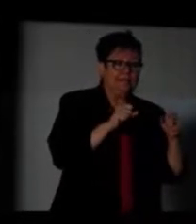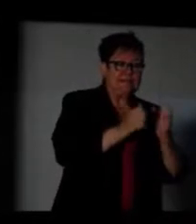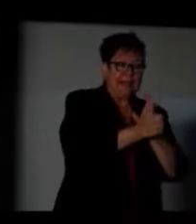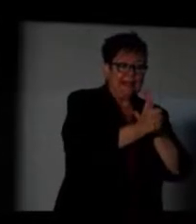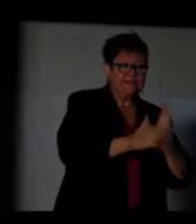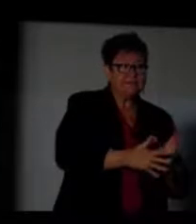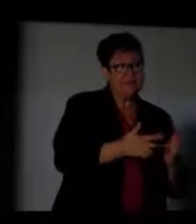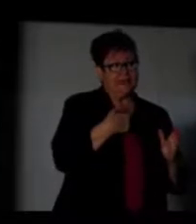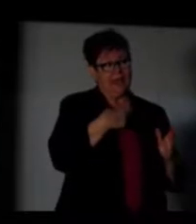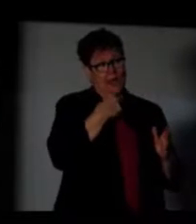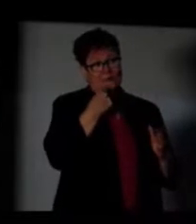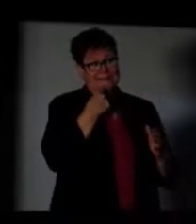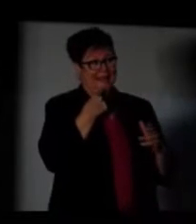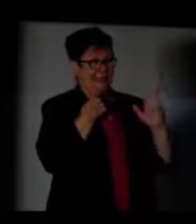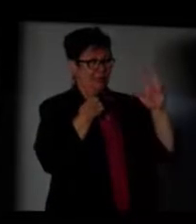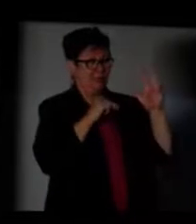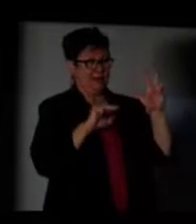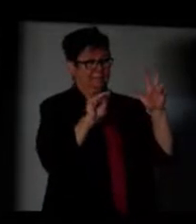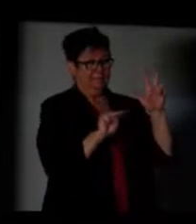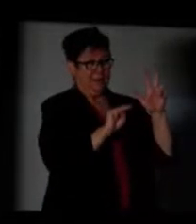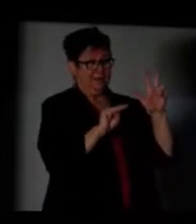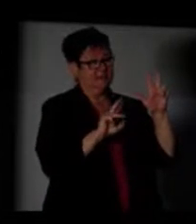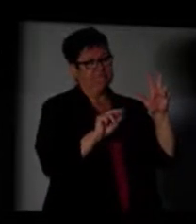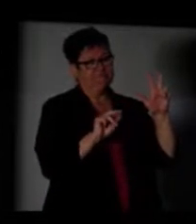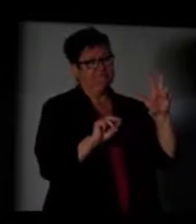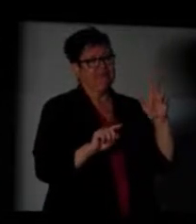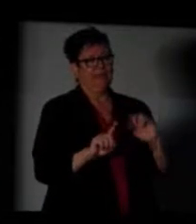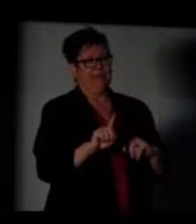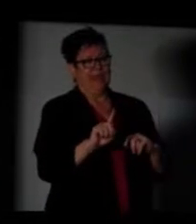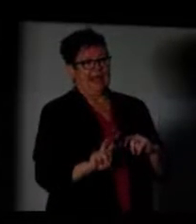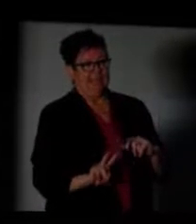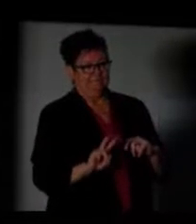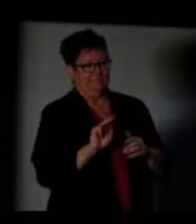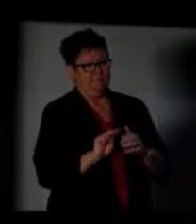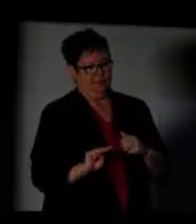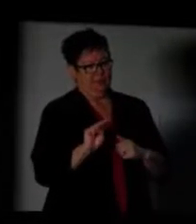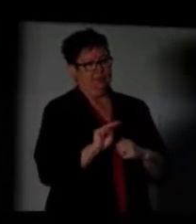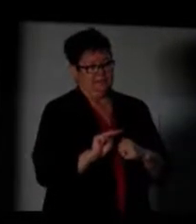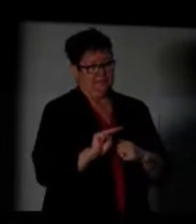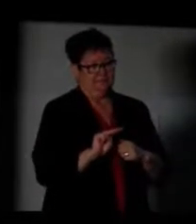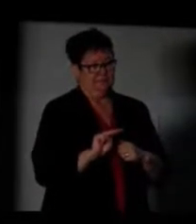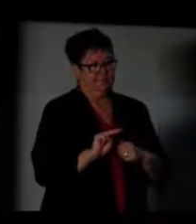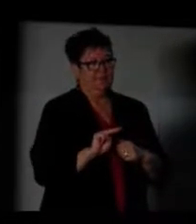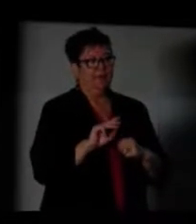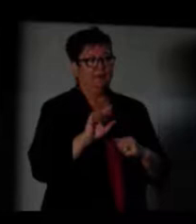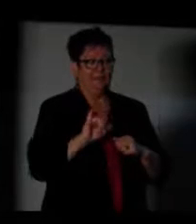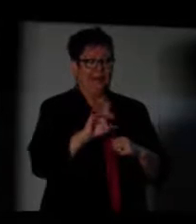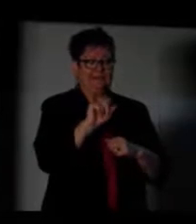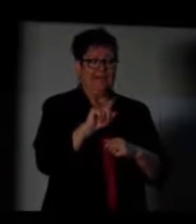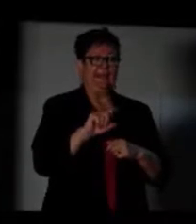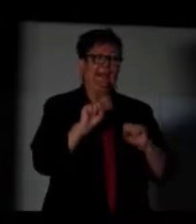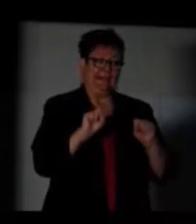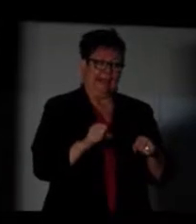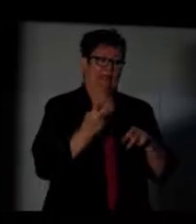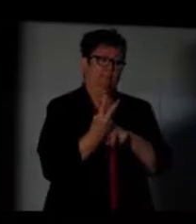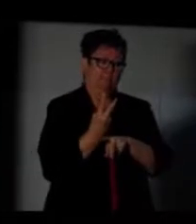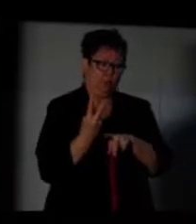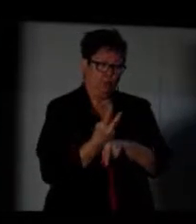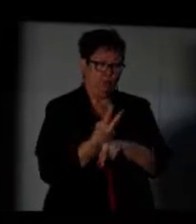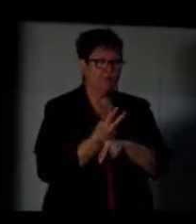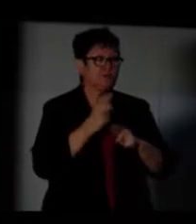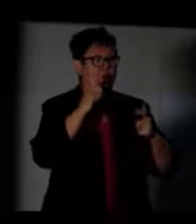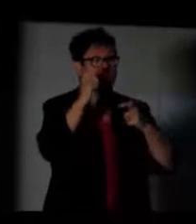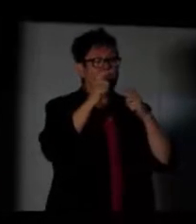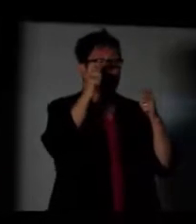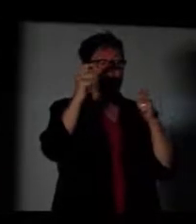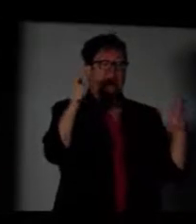about 500,000 such specimens with that type of computable data. So a massive challenge, a massive opportunity, but